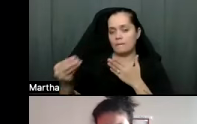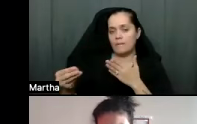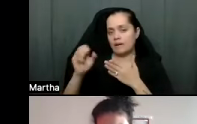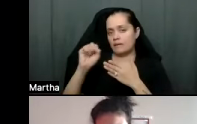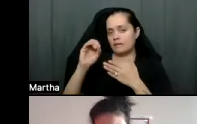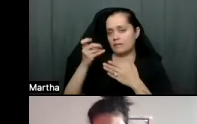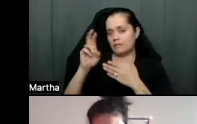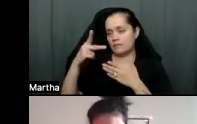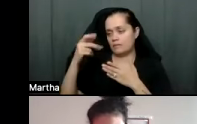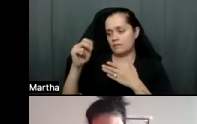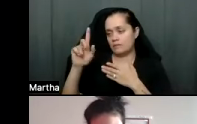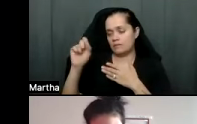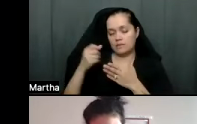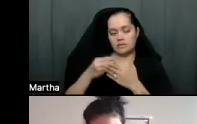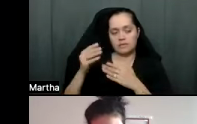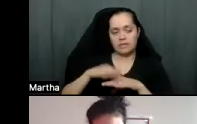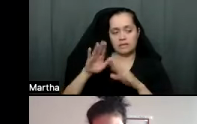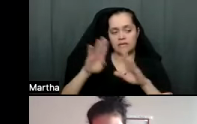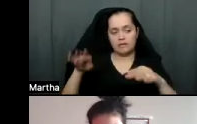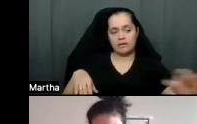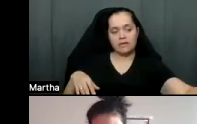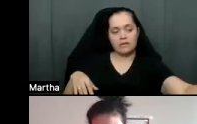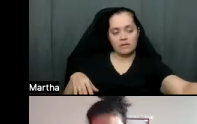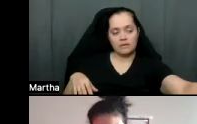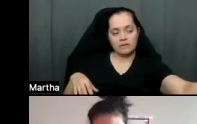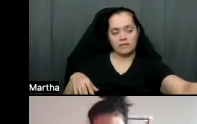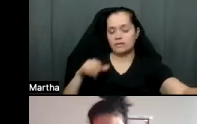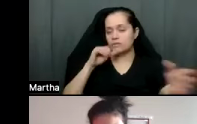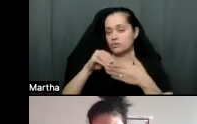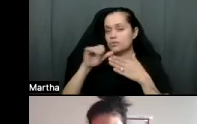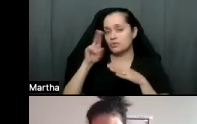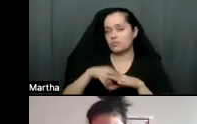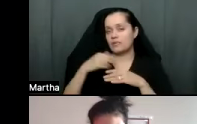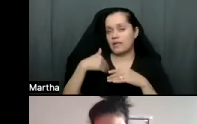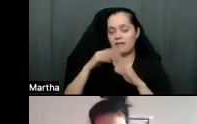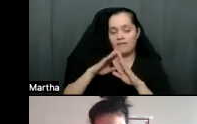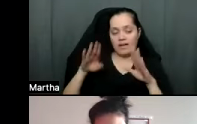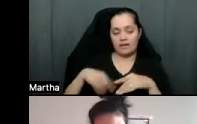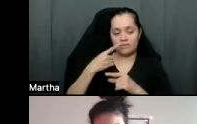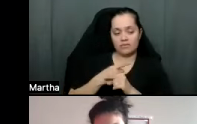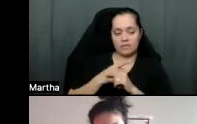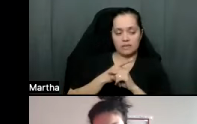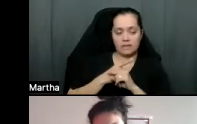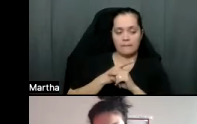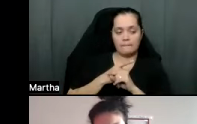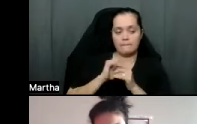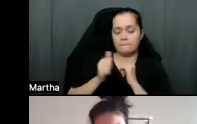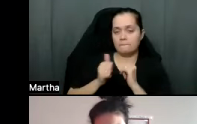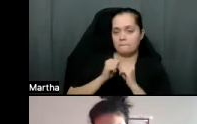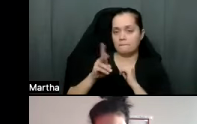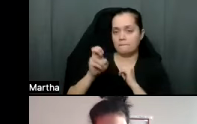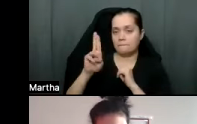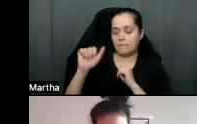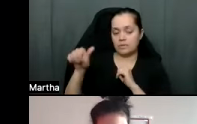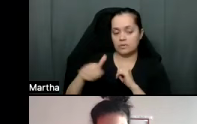solar panels to put on their houses. Students don't usually own a house. Okay. Sports bars or